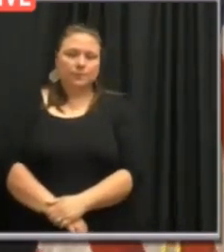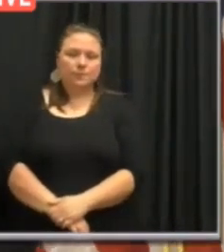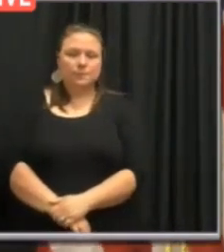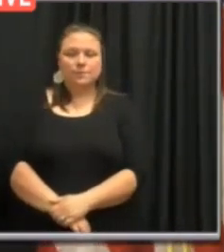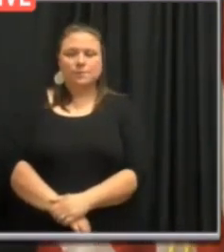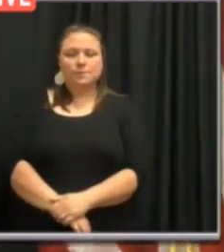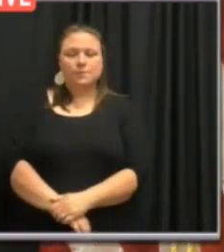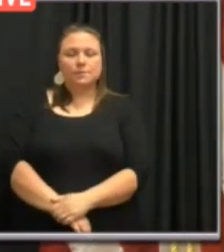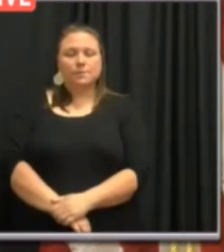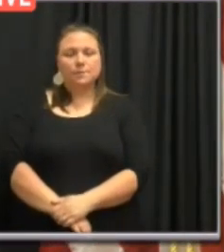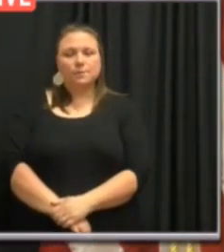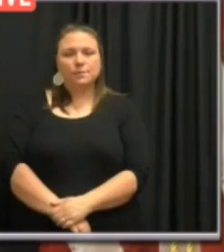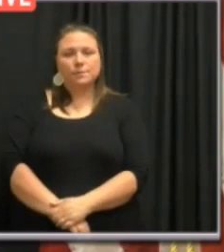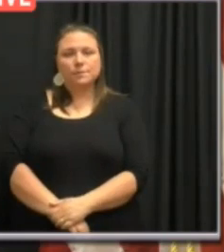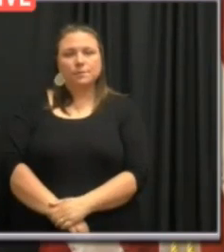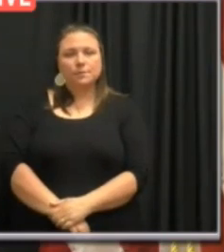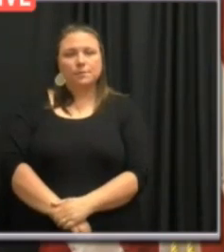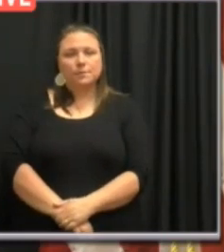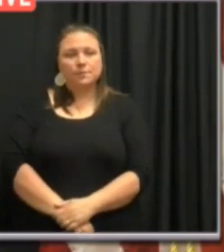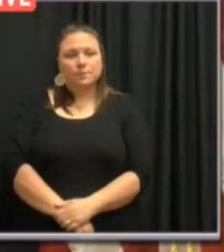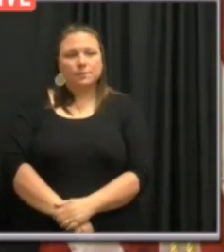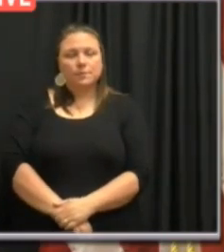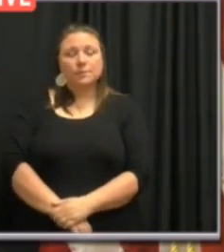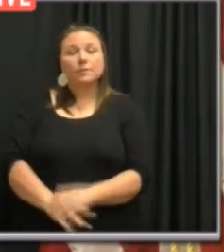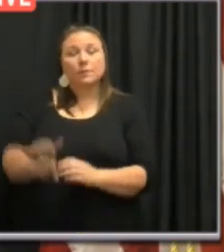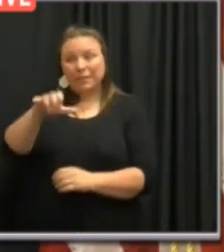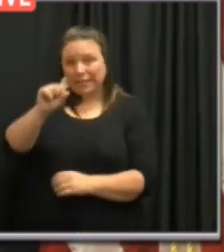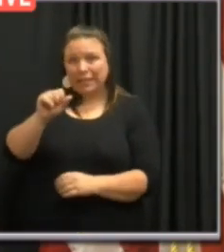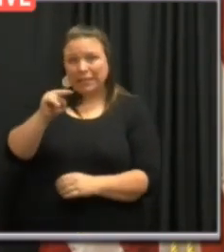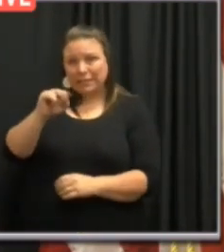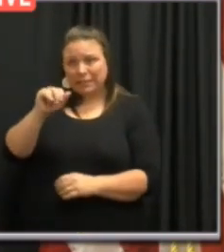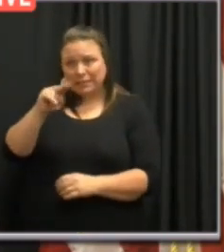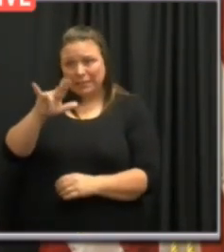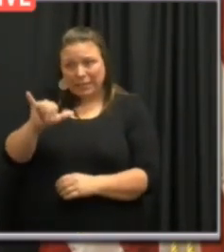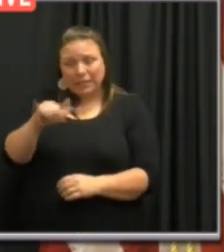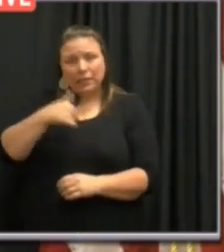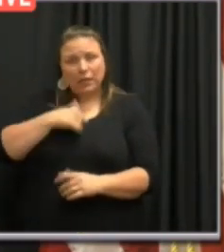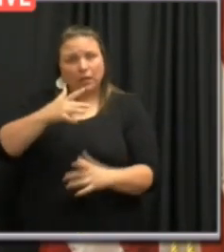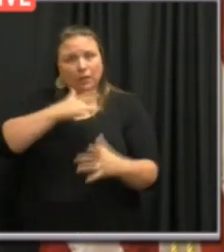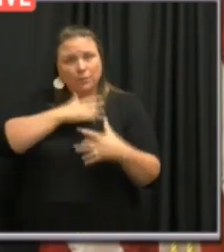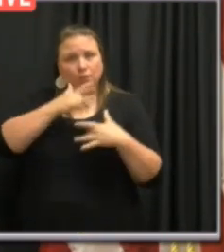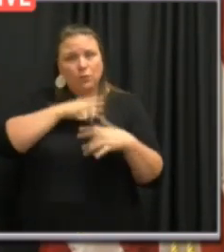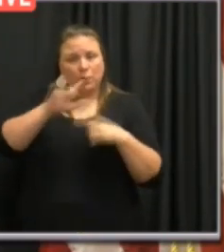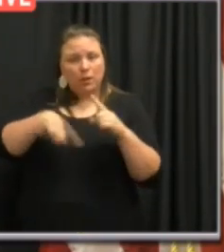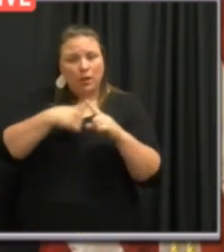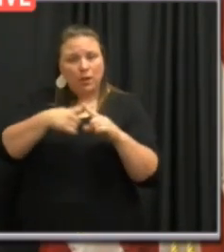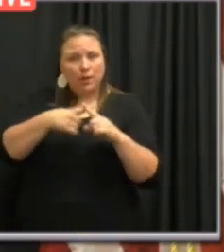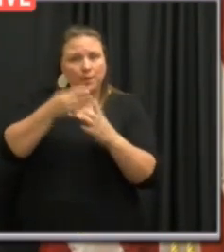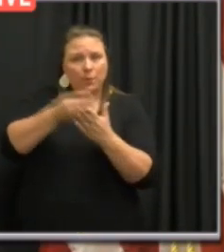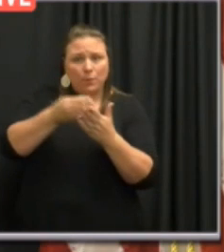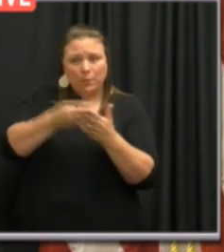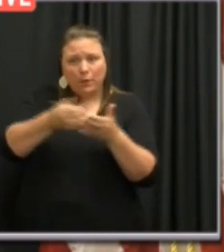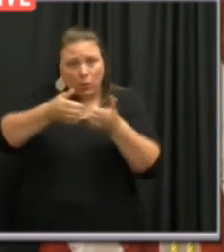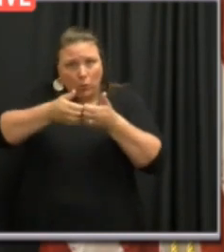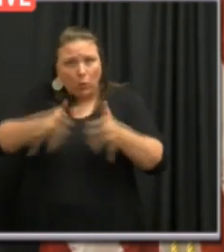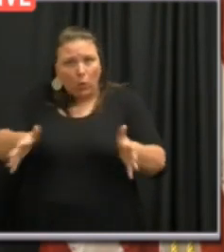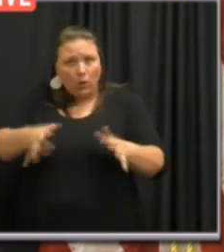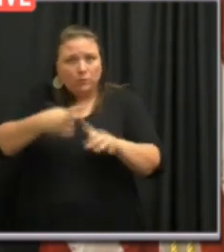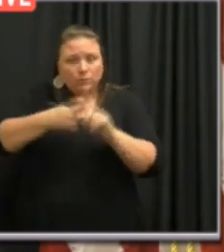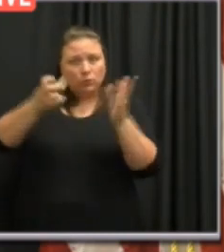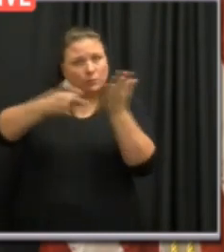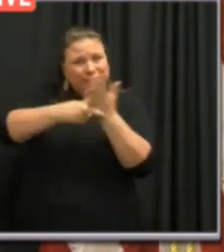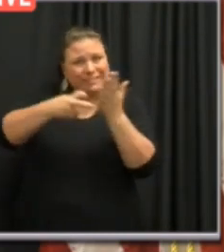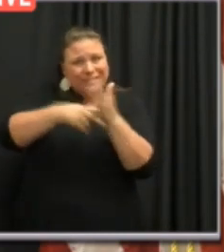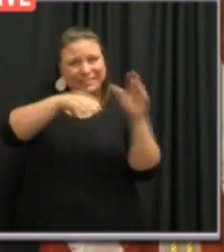you. Well, yes, Nancy, I am, of course, concerned at the lack of revenue. There is a